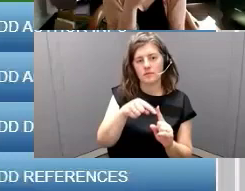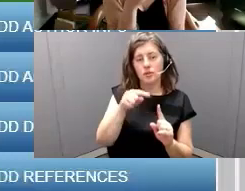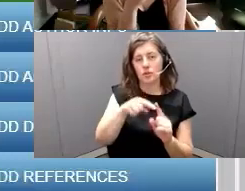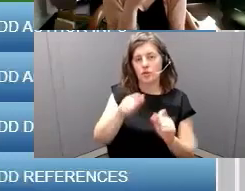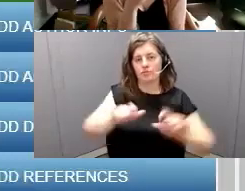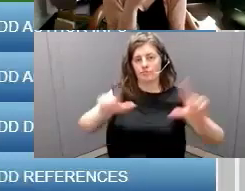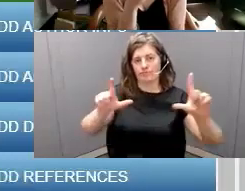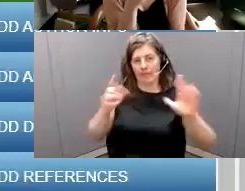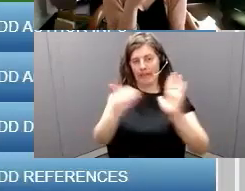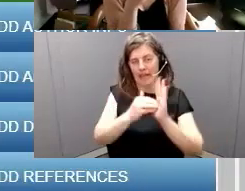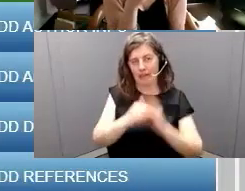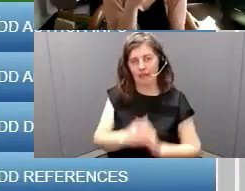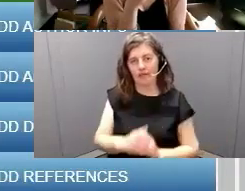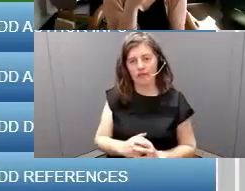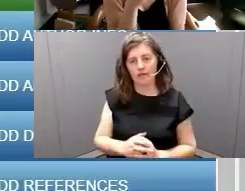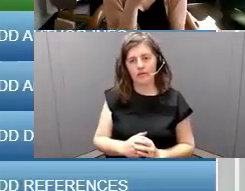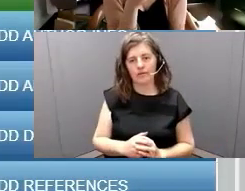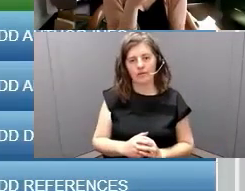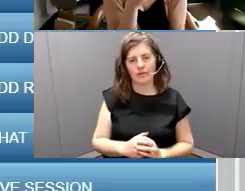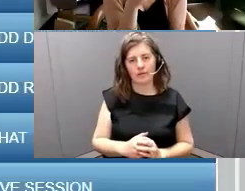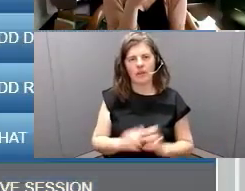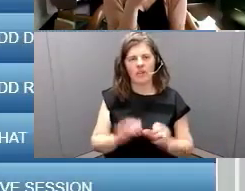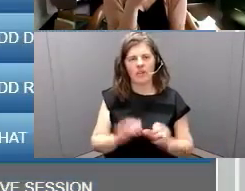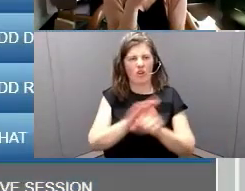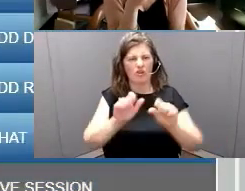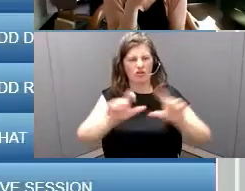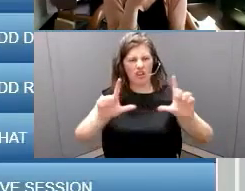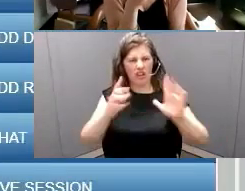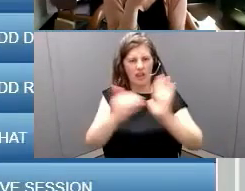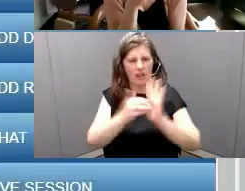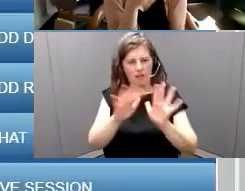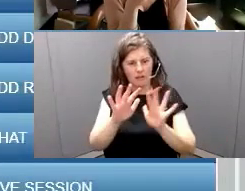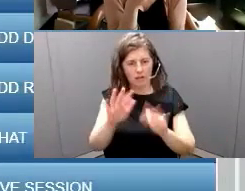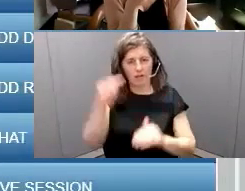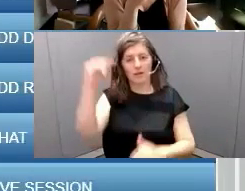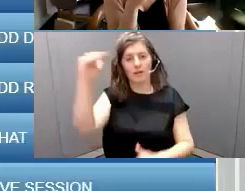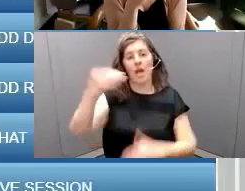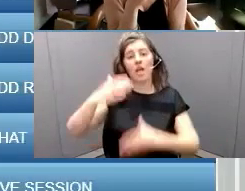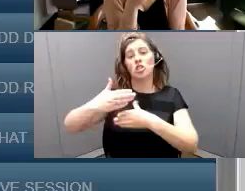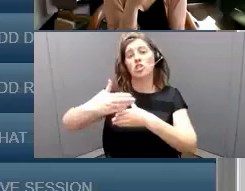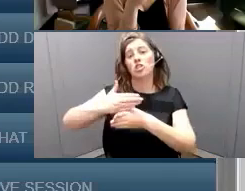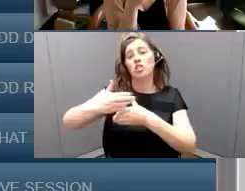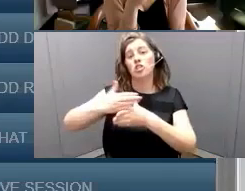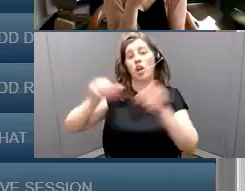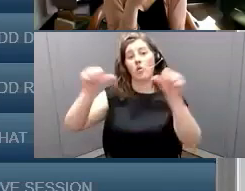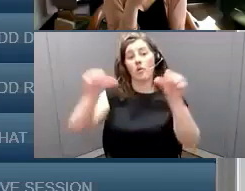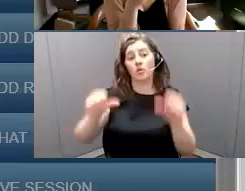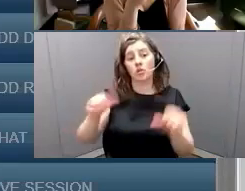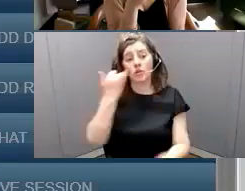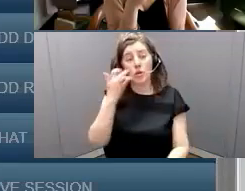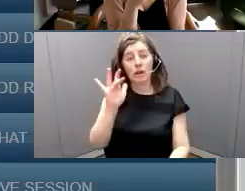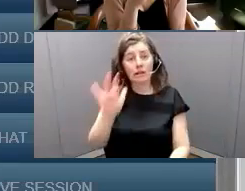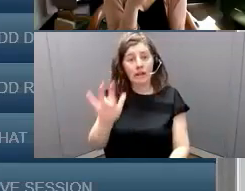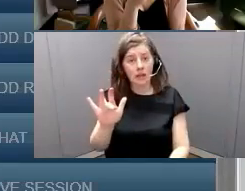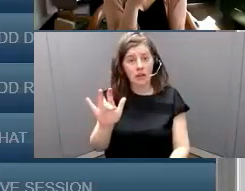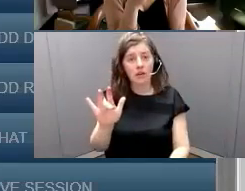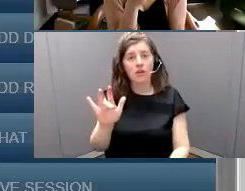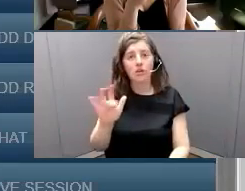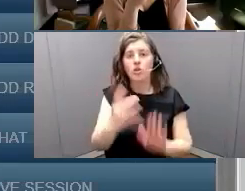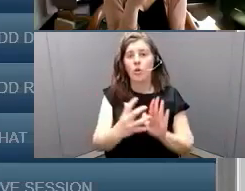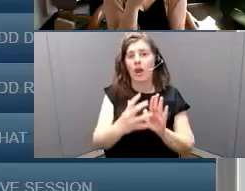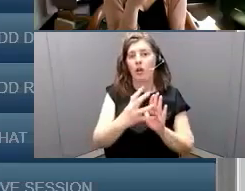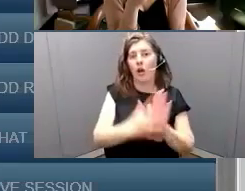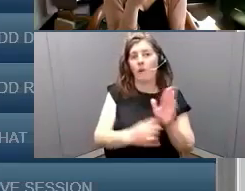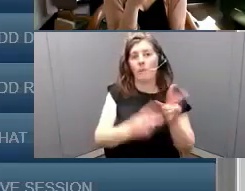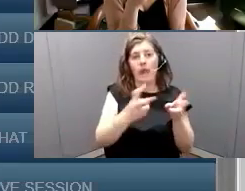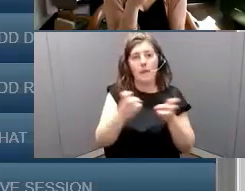this, let me go full screen again. Share poster, if you click on this, you will be able to copy and